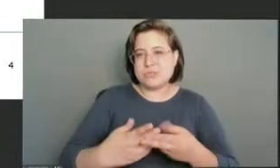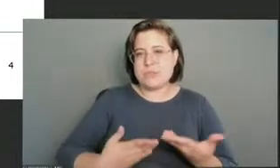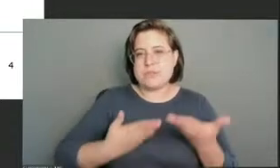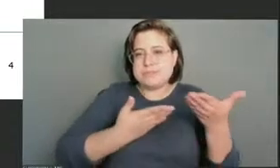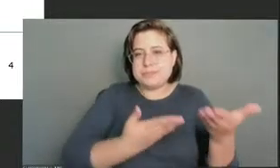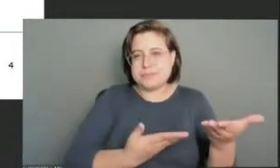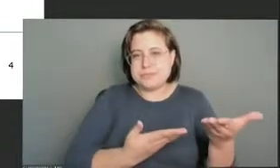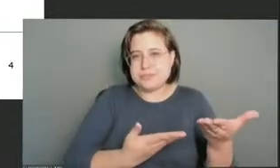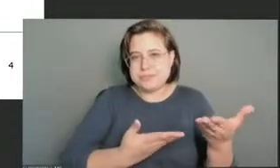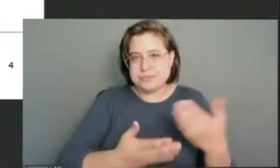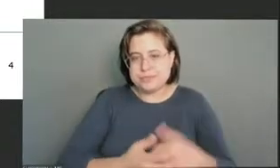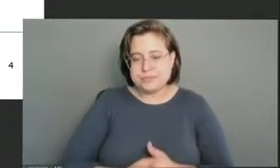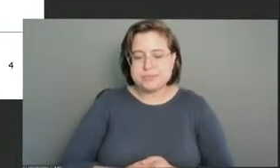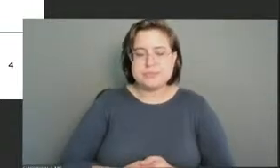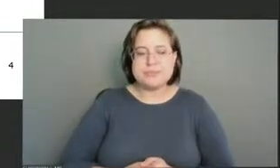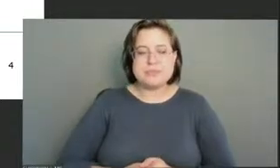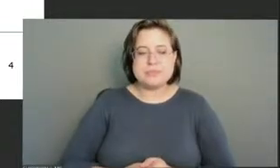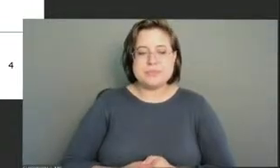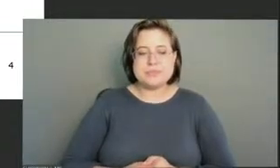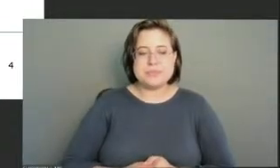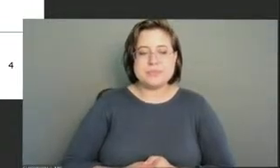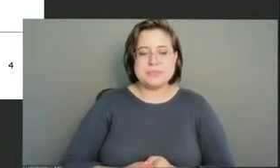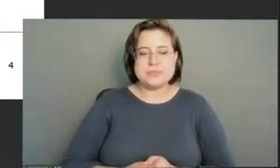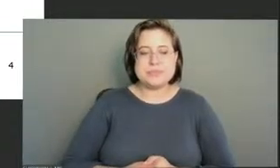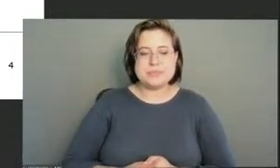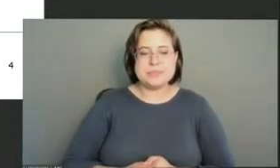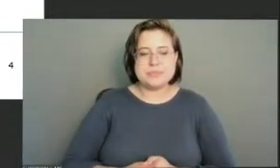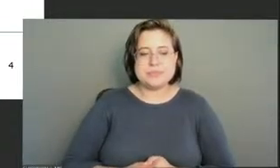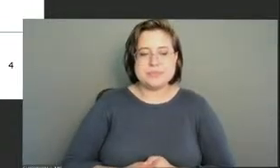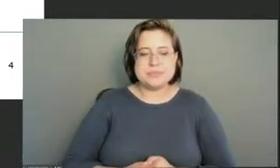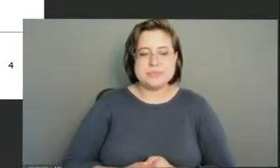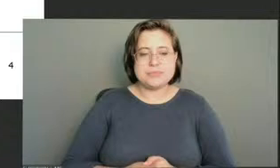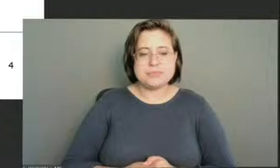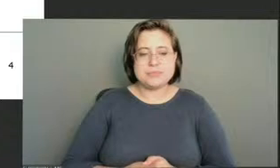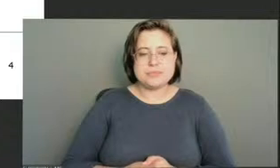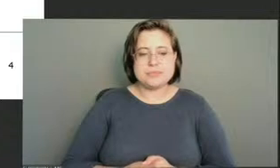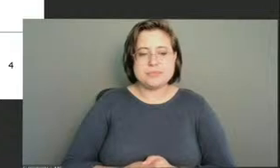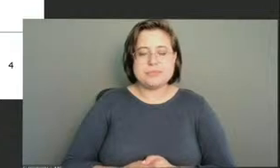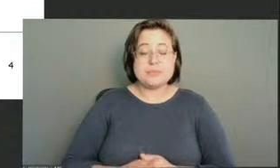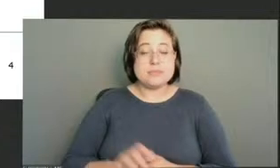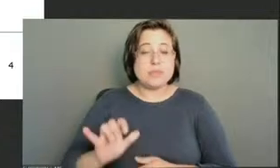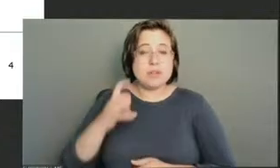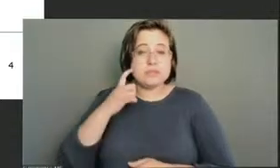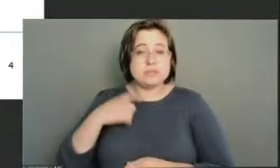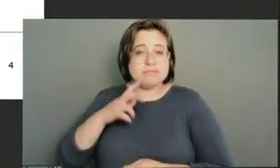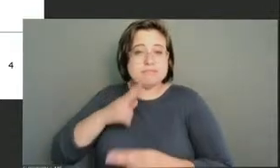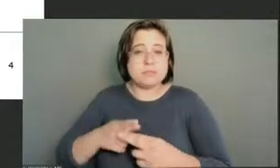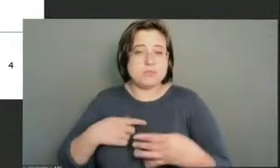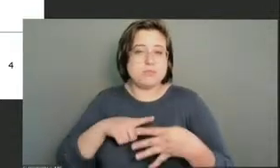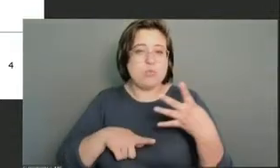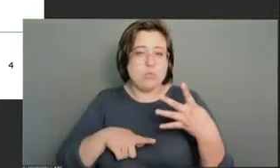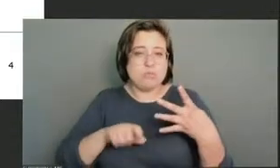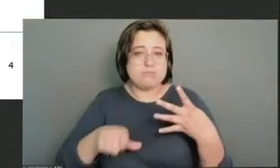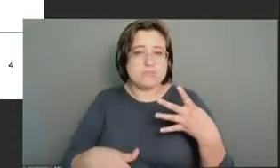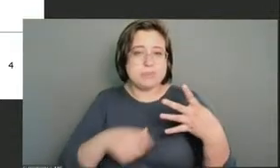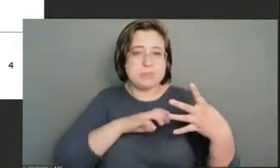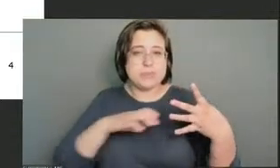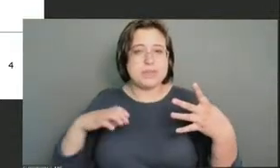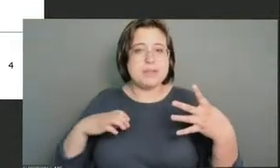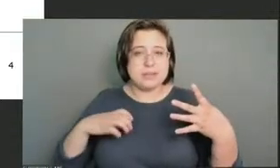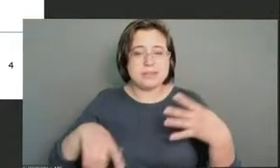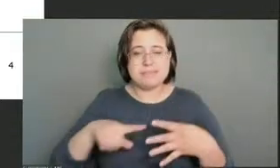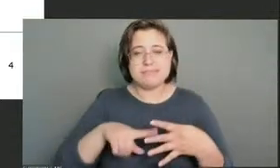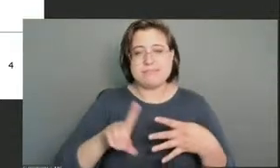up across the 4 subcommittees. As I indicated, those 4 subcommittees, we have the